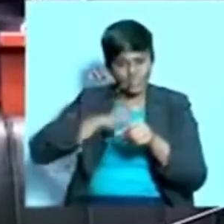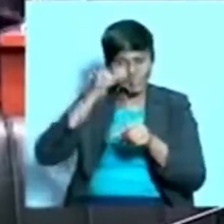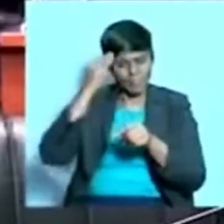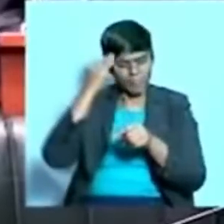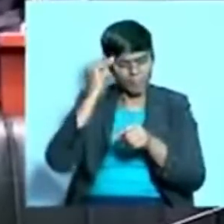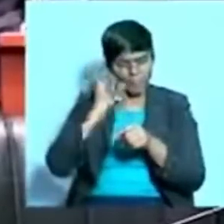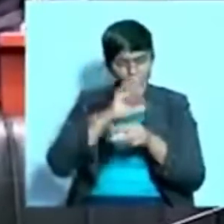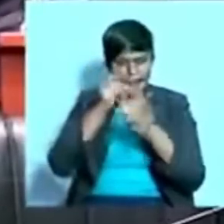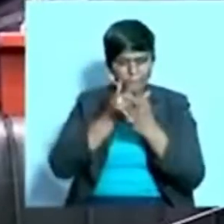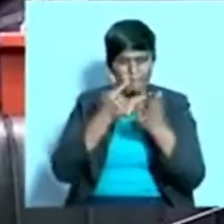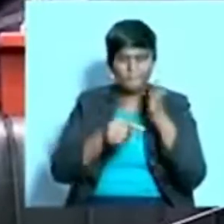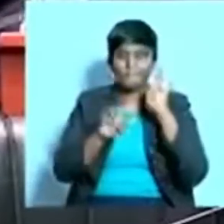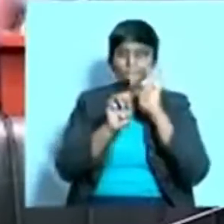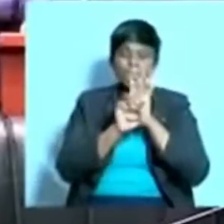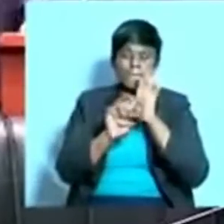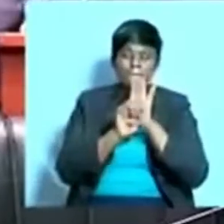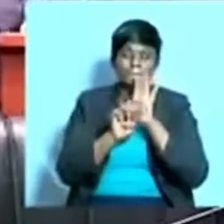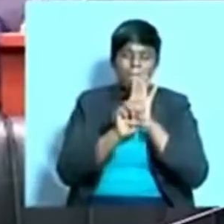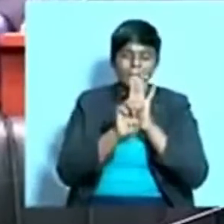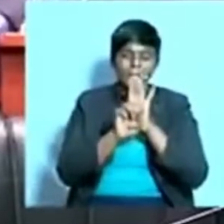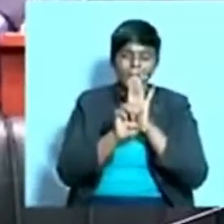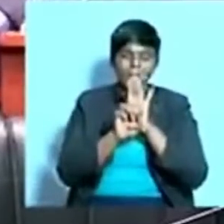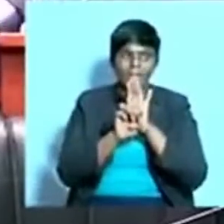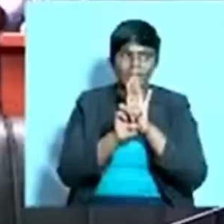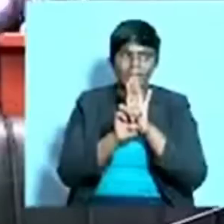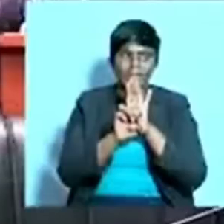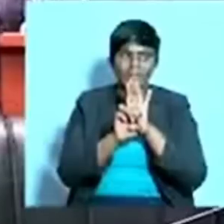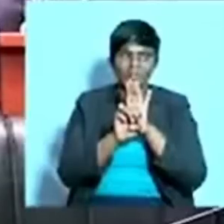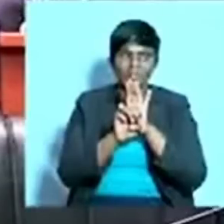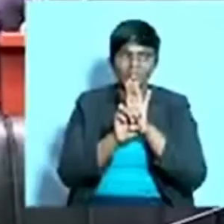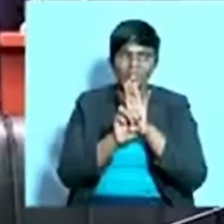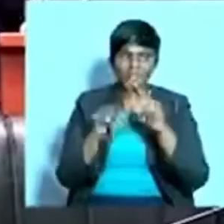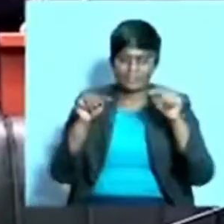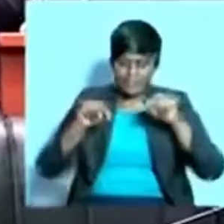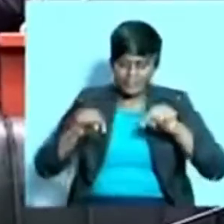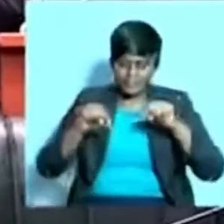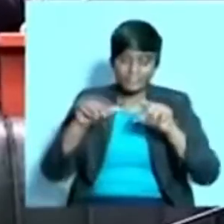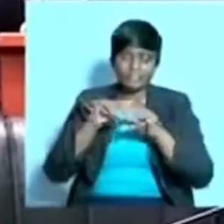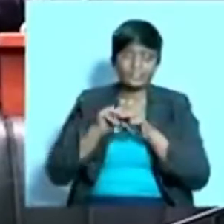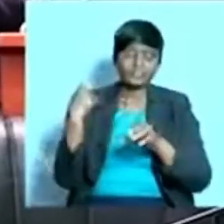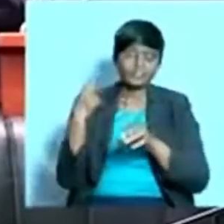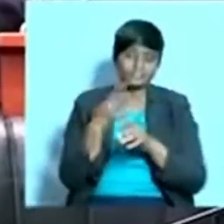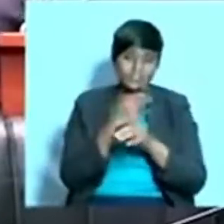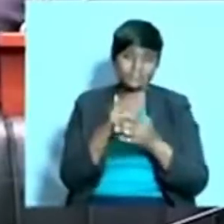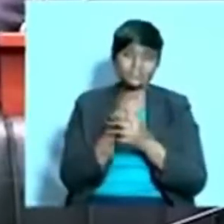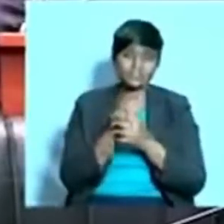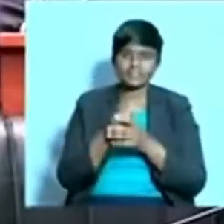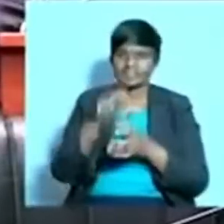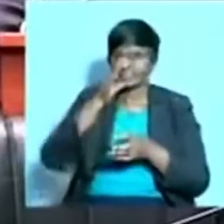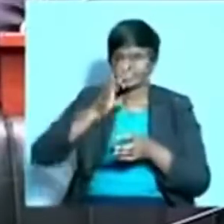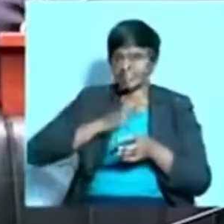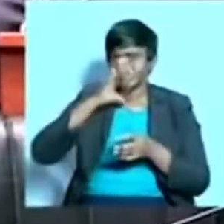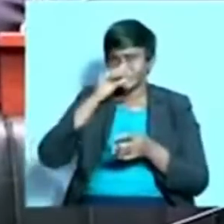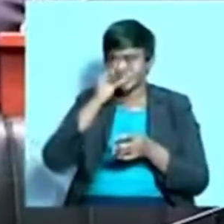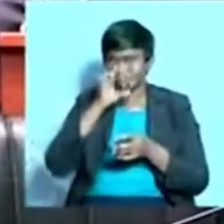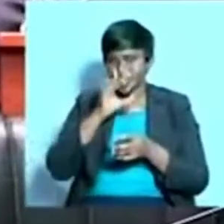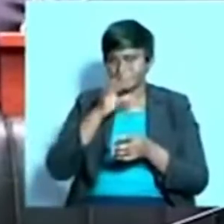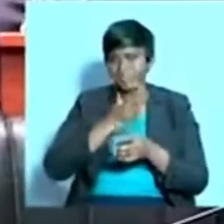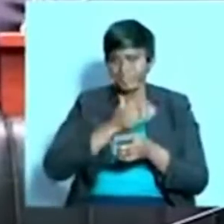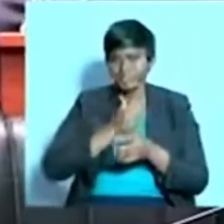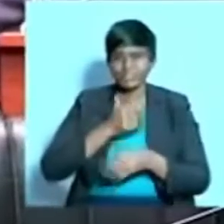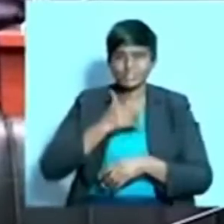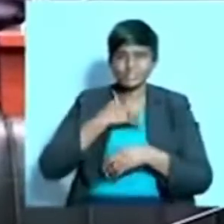the precedence that reigns on the floor of this House. Madam Speaker, I've